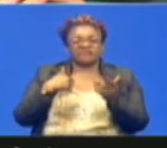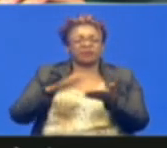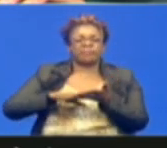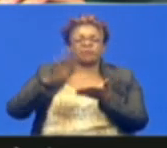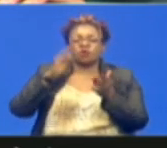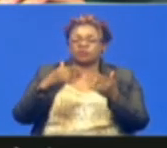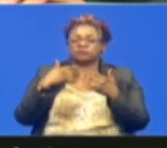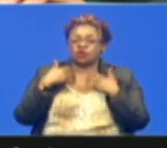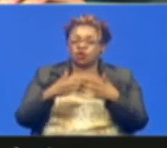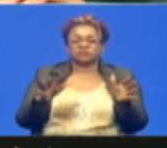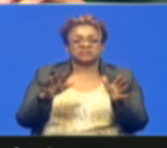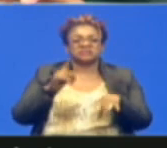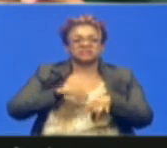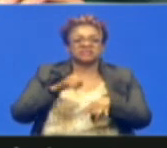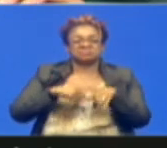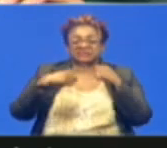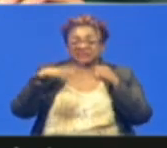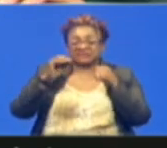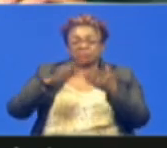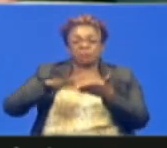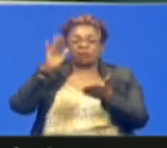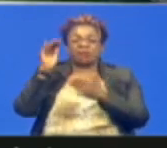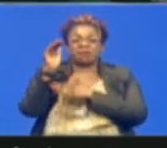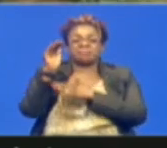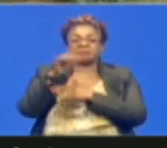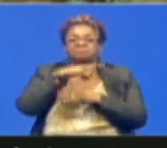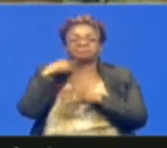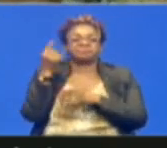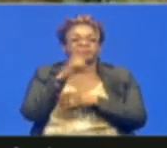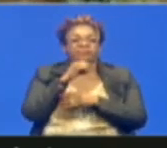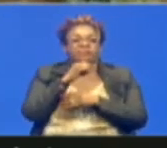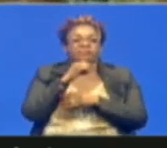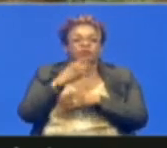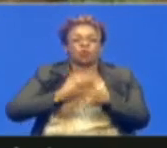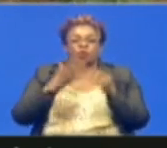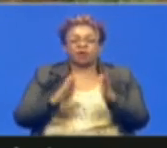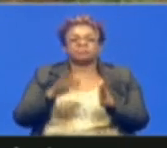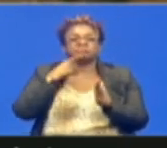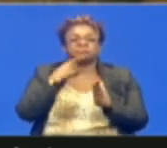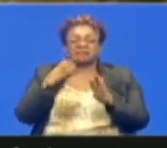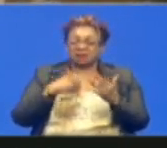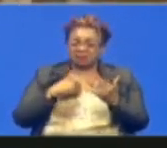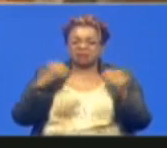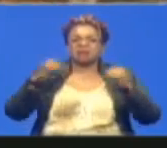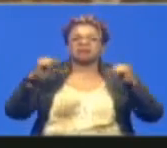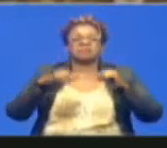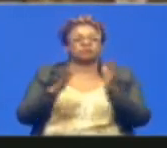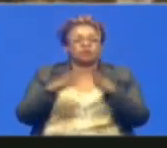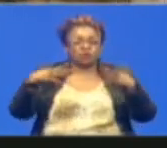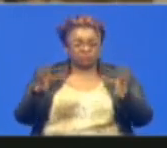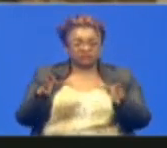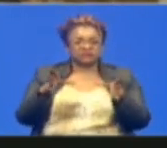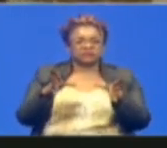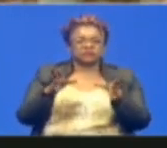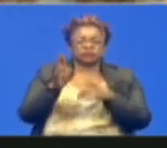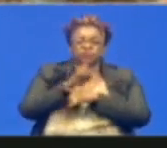they found 60 more camels killed. Ibrahim Hussein, a camel owner, says they had reached an agreement with the community to pay them between